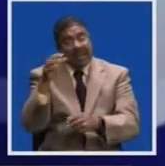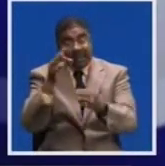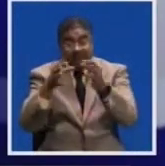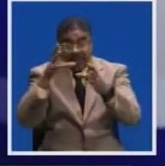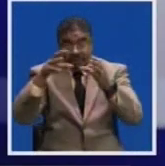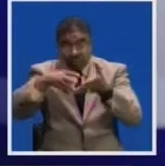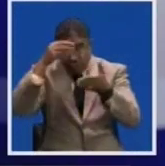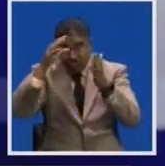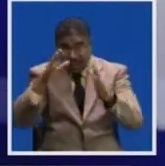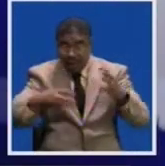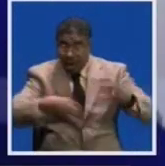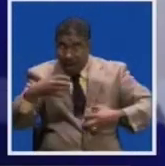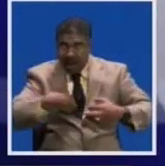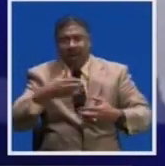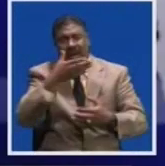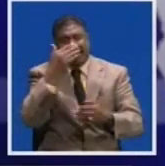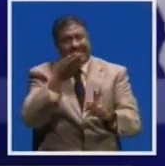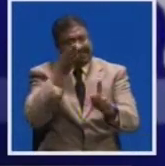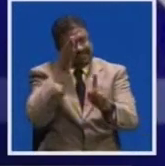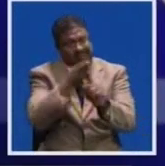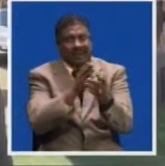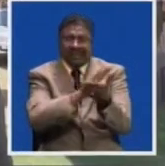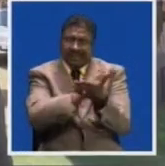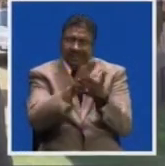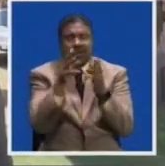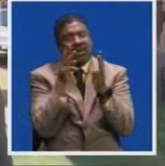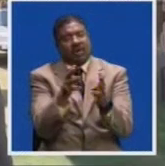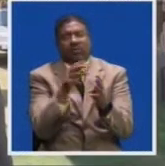should desist from engaging in violent conduct.